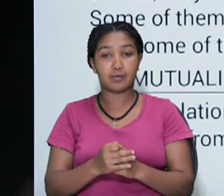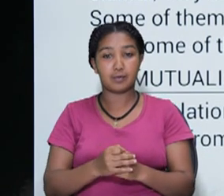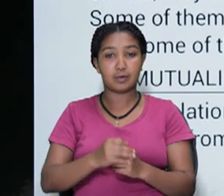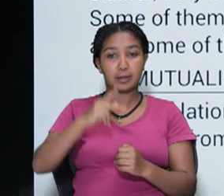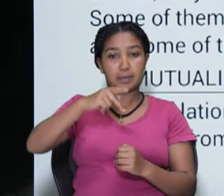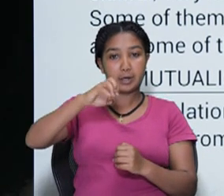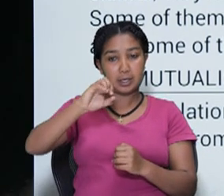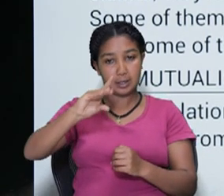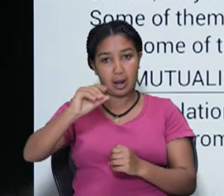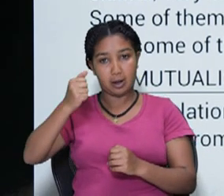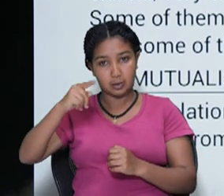of predators.